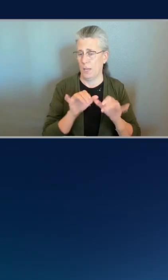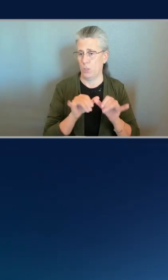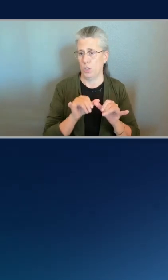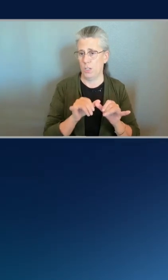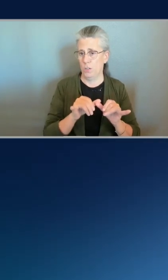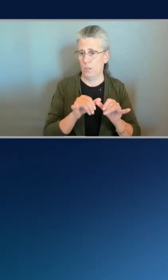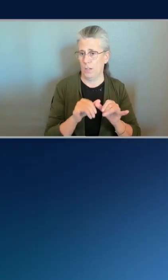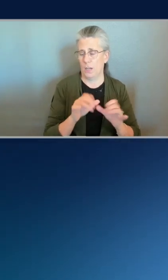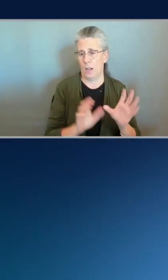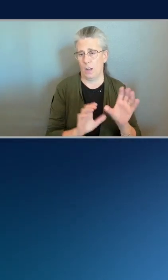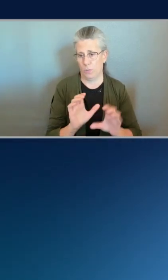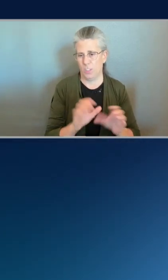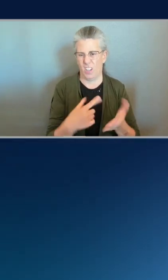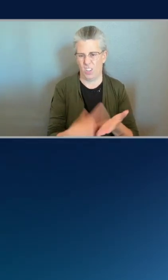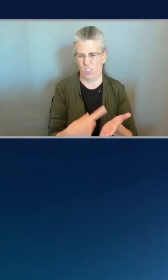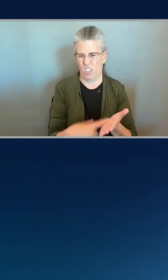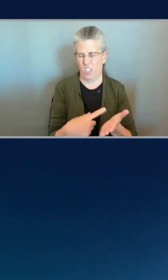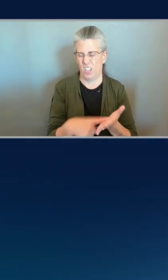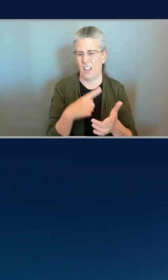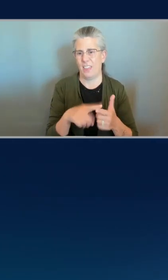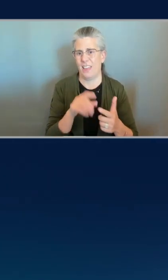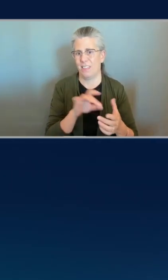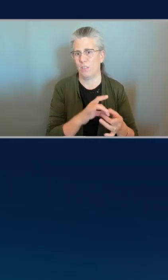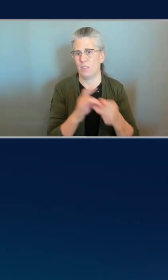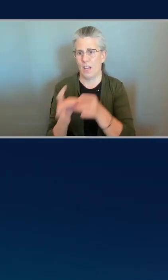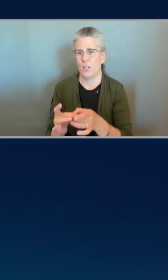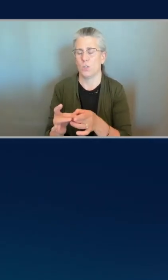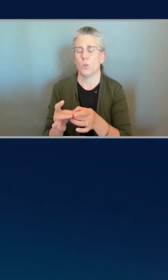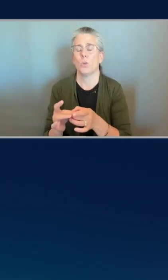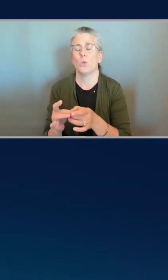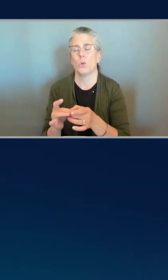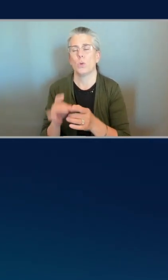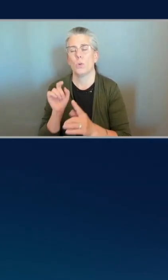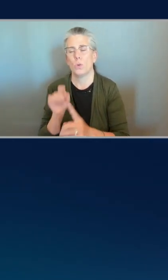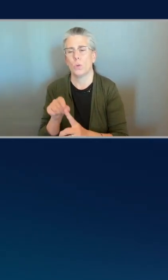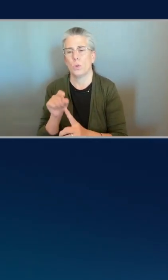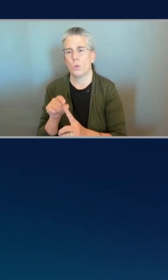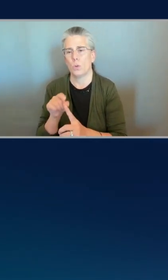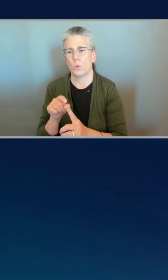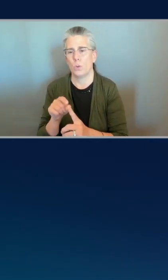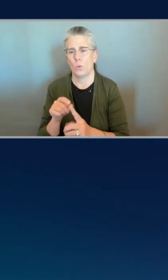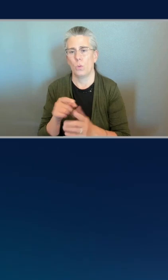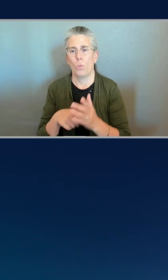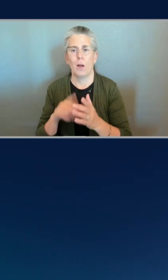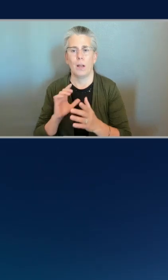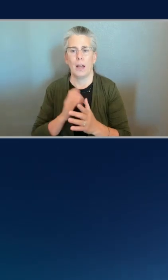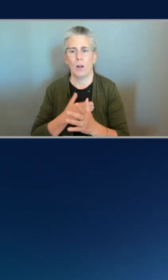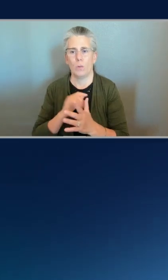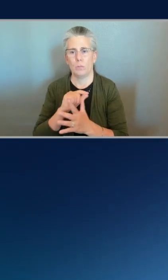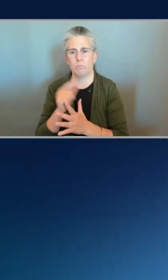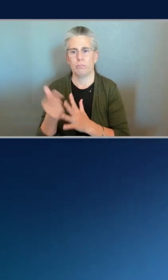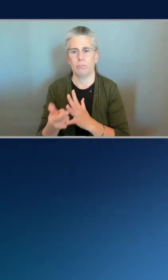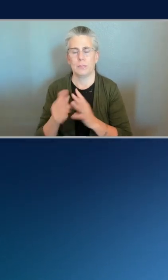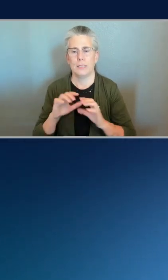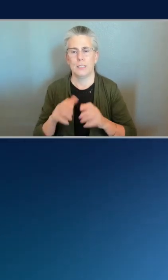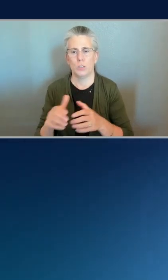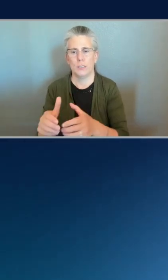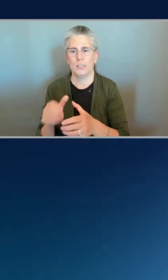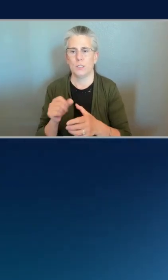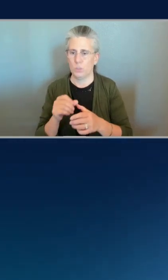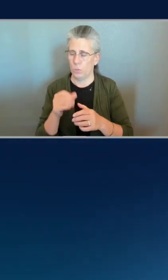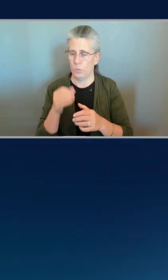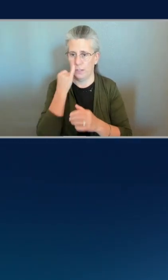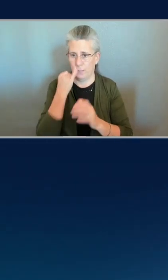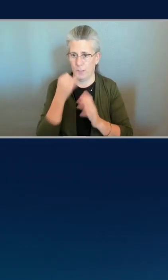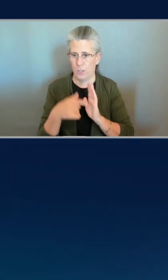that follows the same concept of what we're doing with the series that we have, right? So if I can share my screen on the screen, share my screen